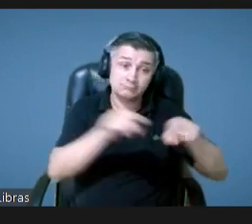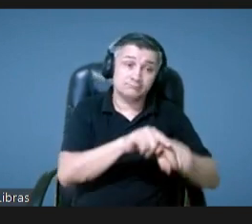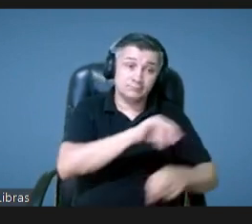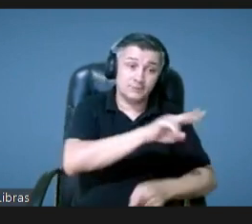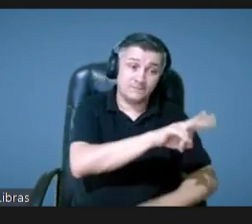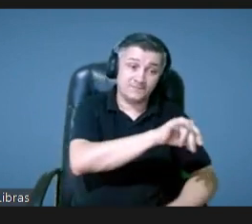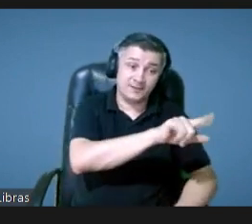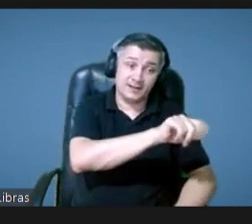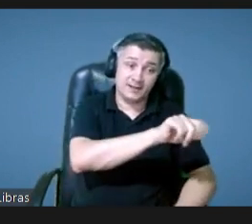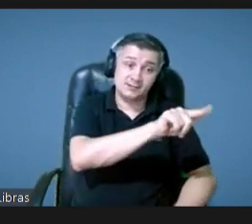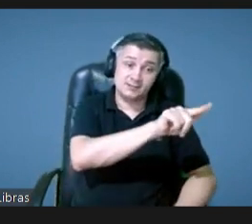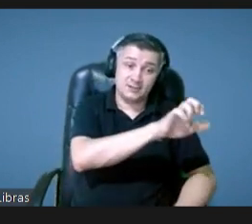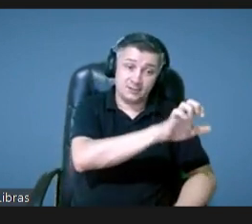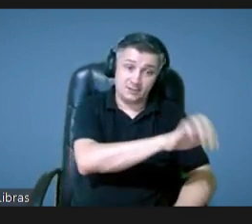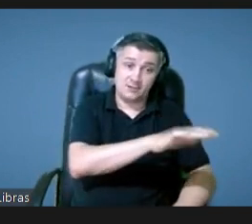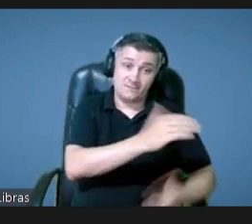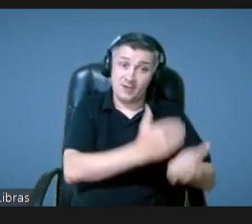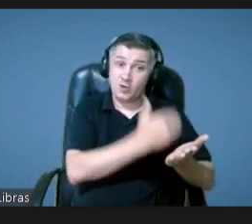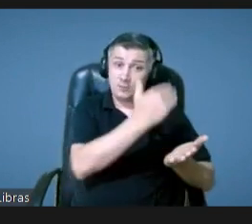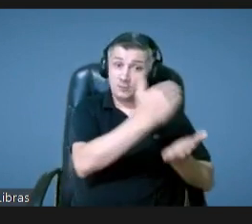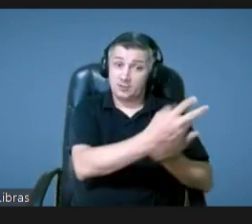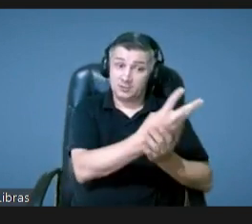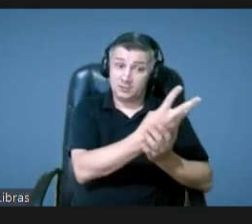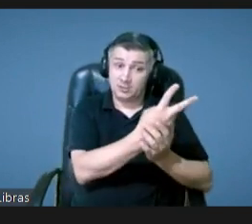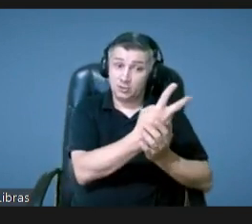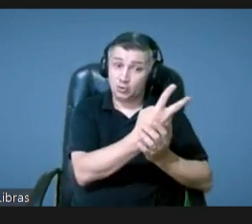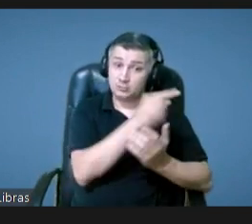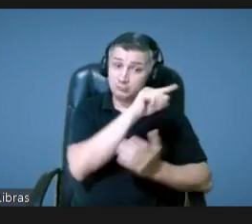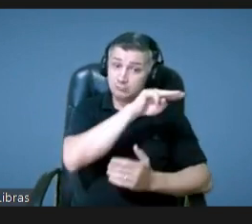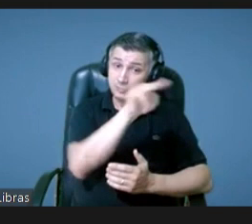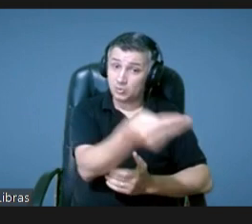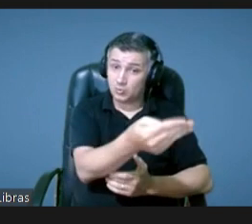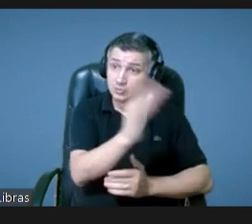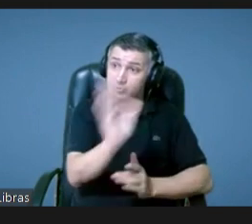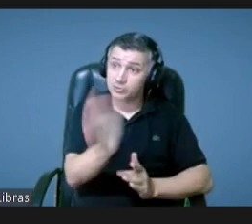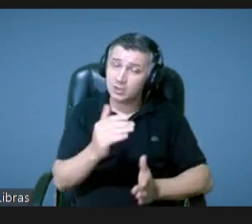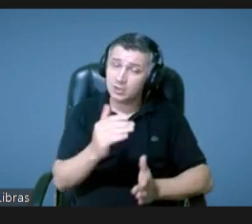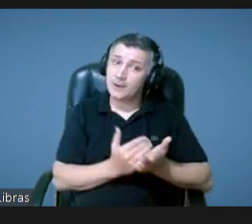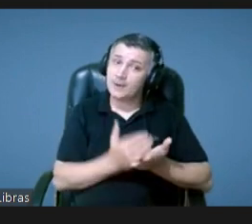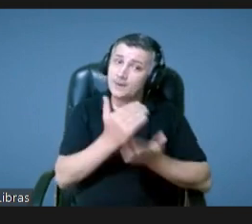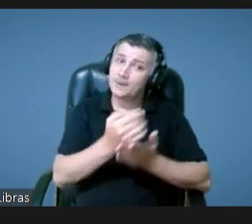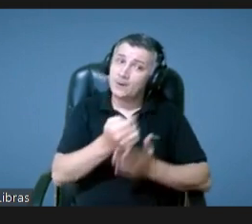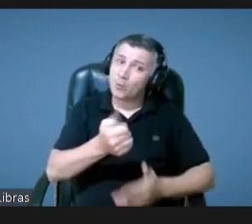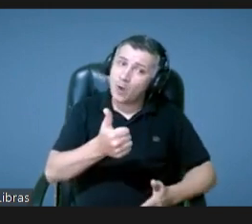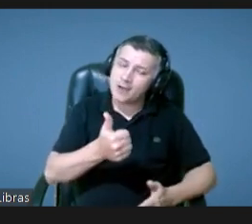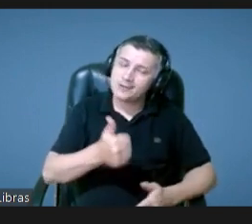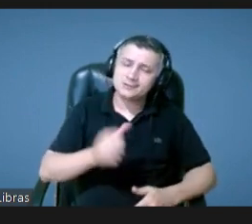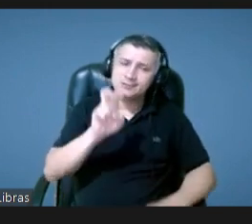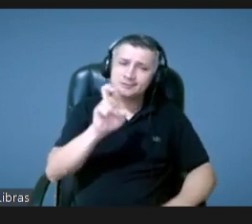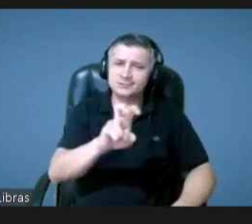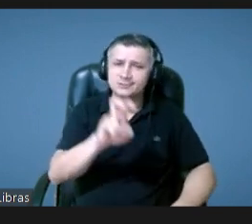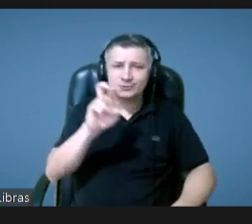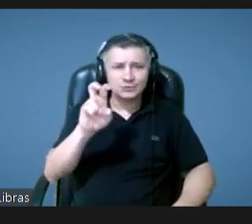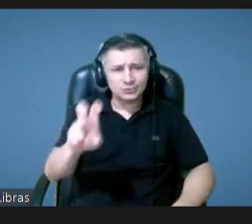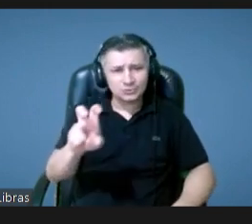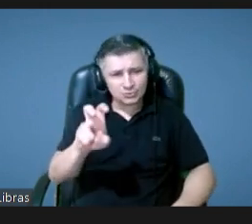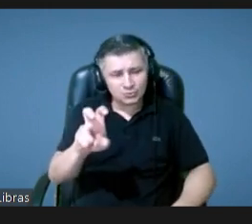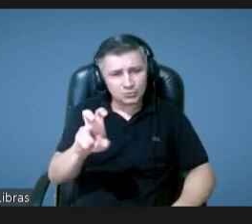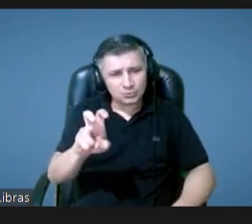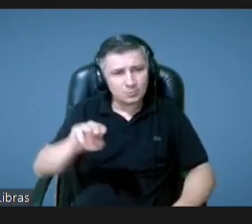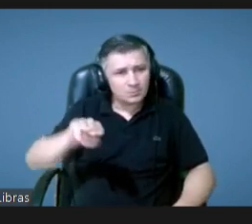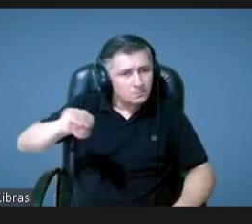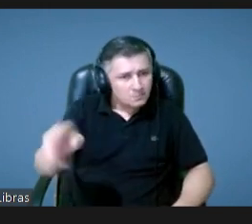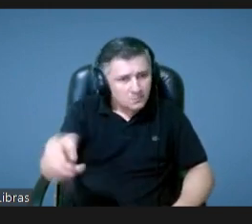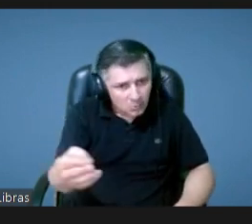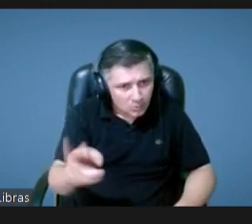together with Village, we should see this number increase by 32 million. So we should